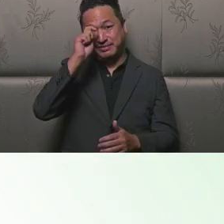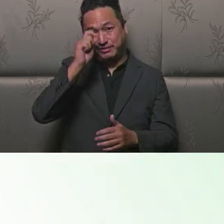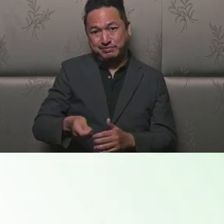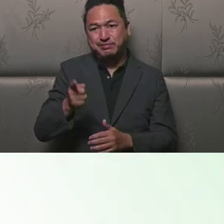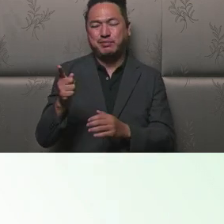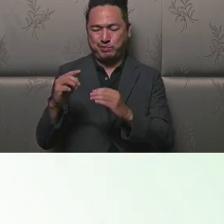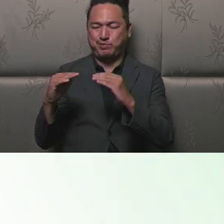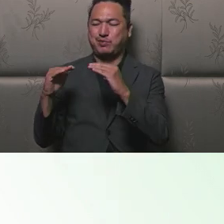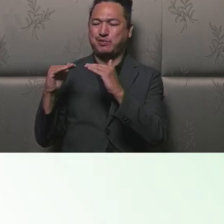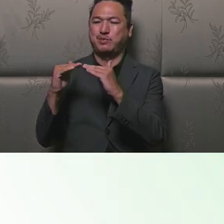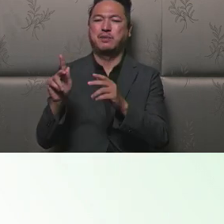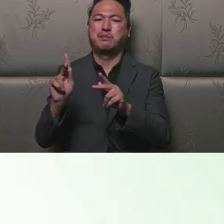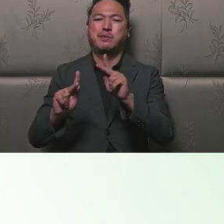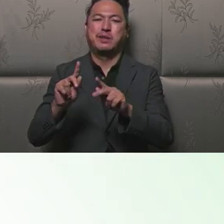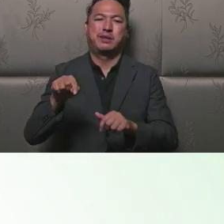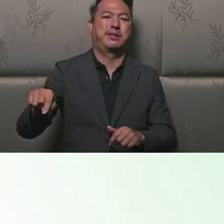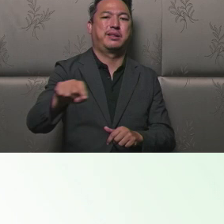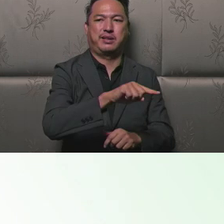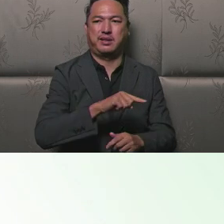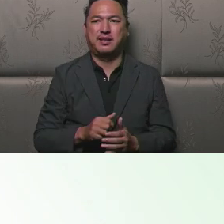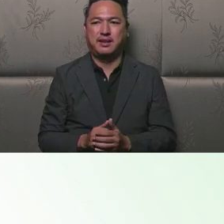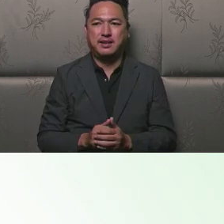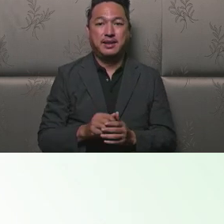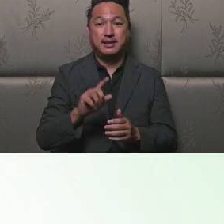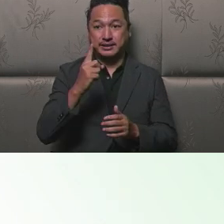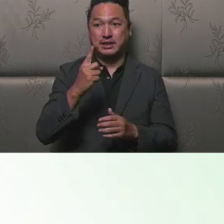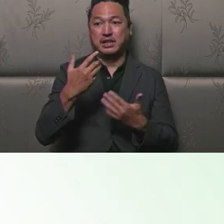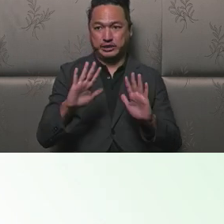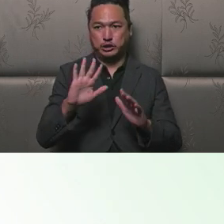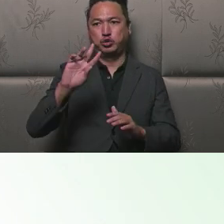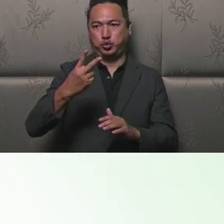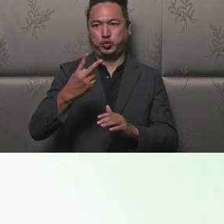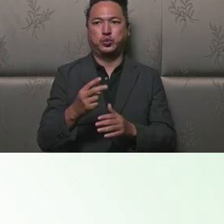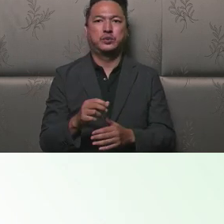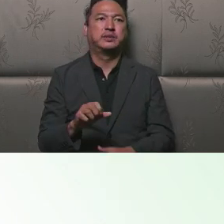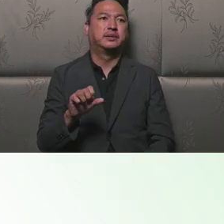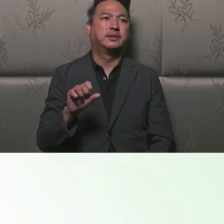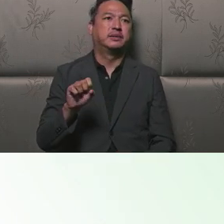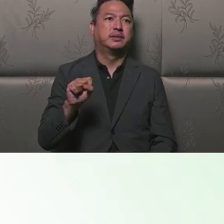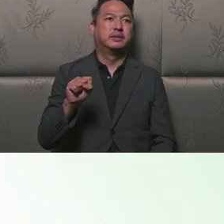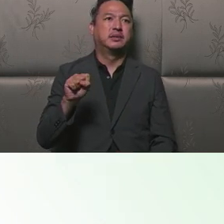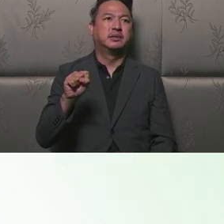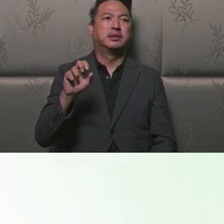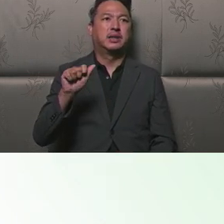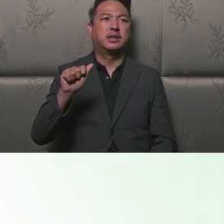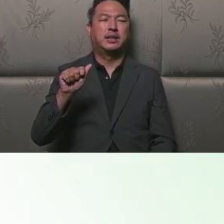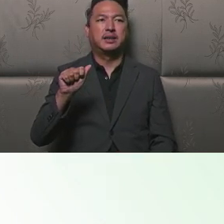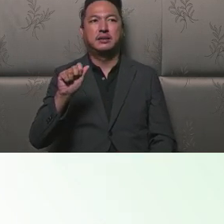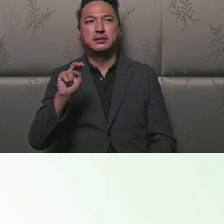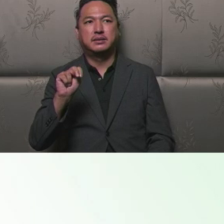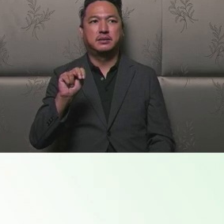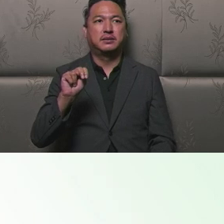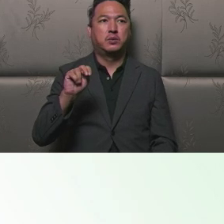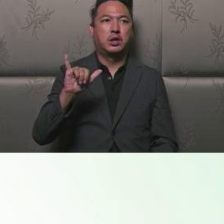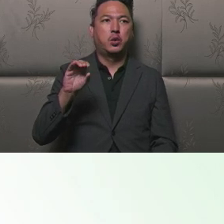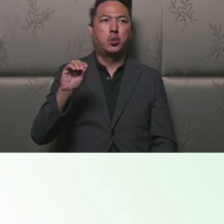community-based approach to education and a more flexible learning mode towards lifelong learning. The framework and